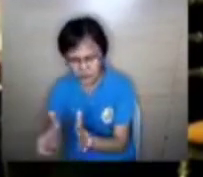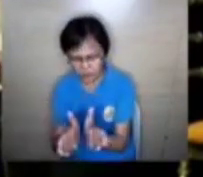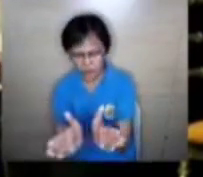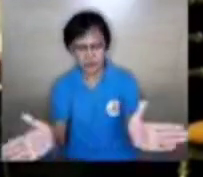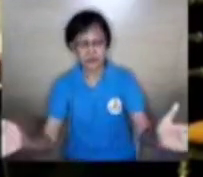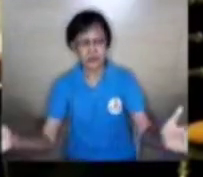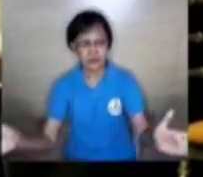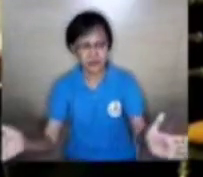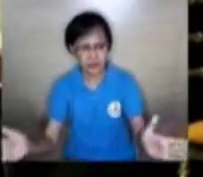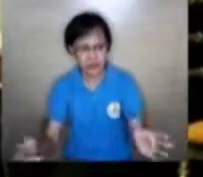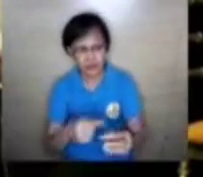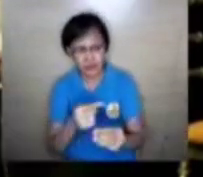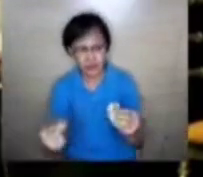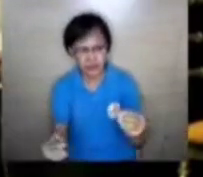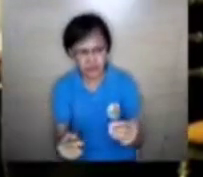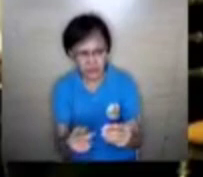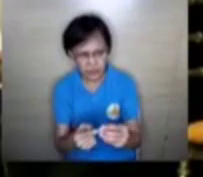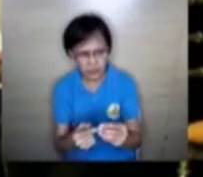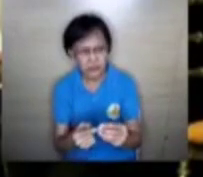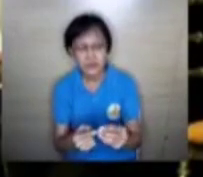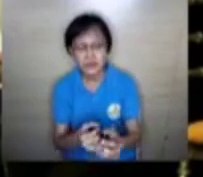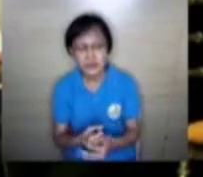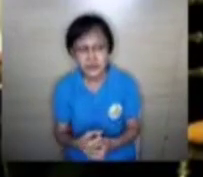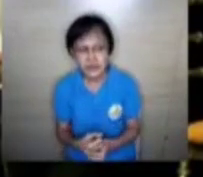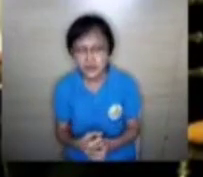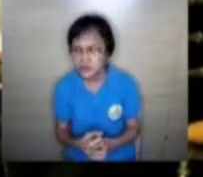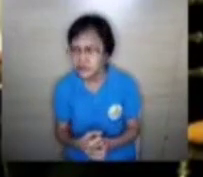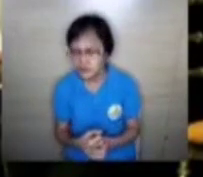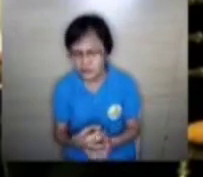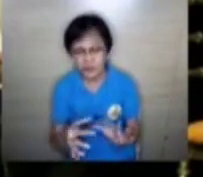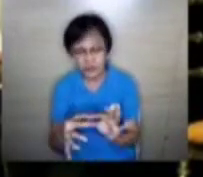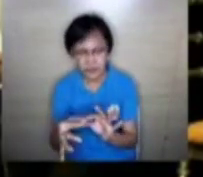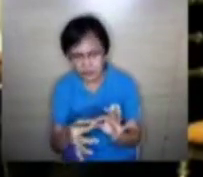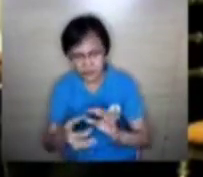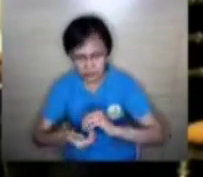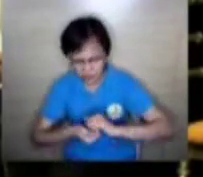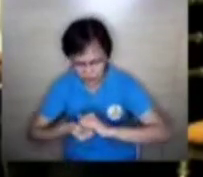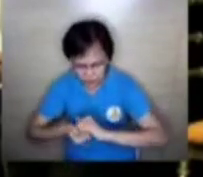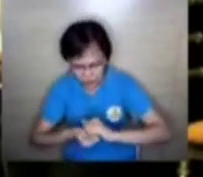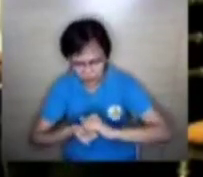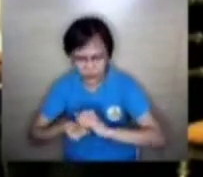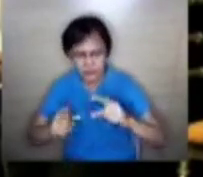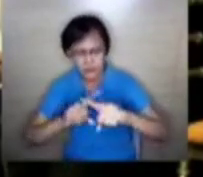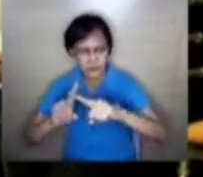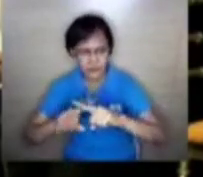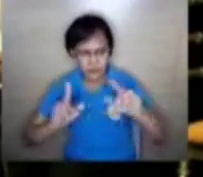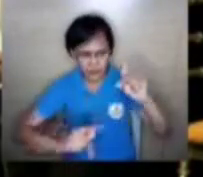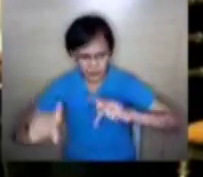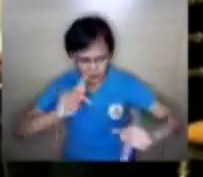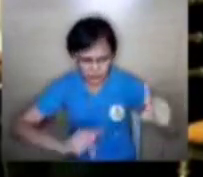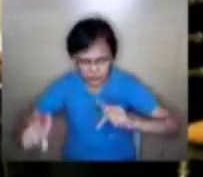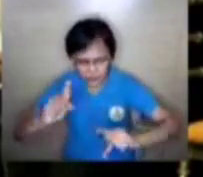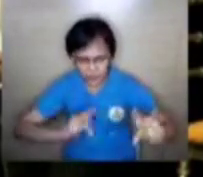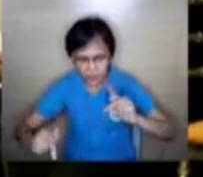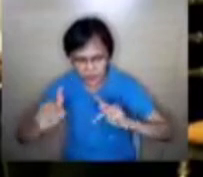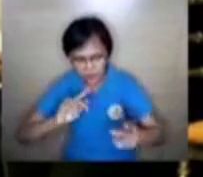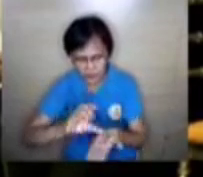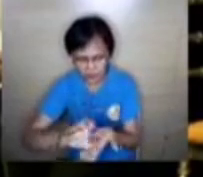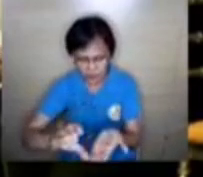sa University of the Philippines. Pasig City envisions itself to be the exemplar